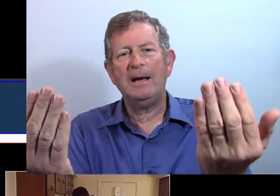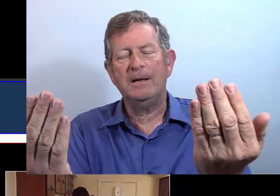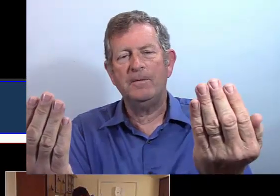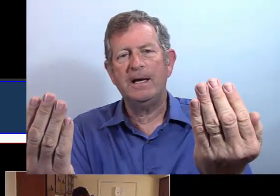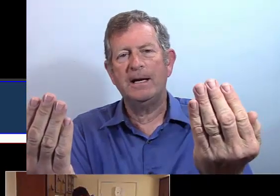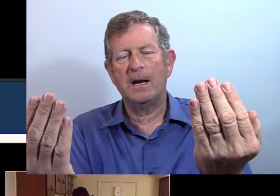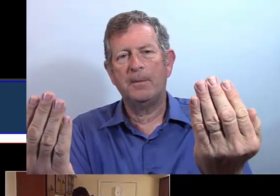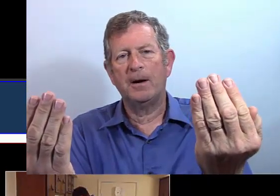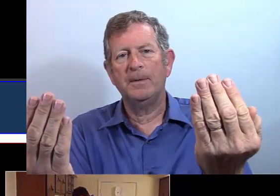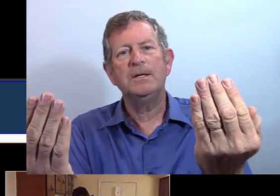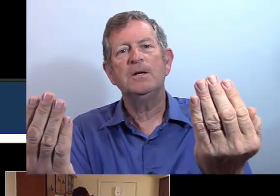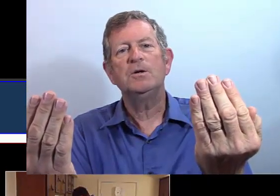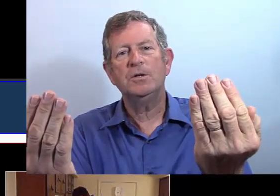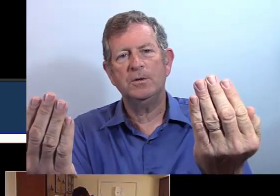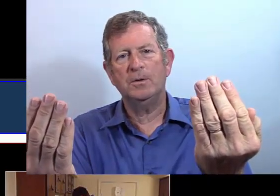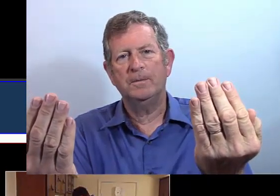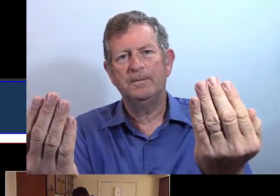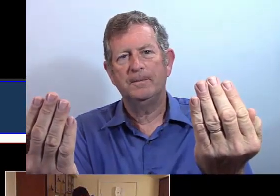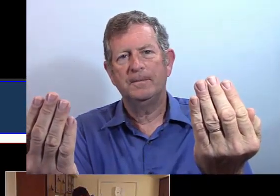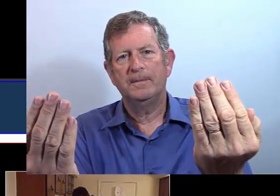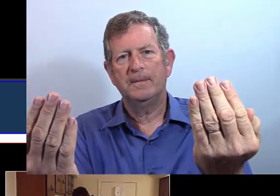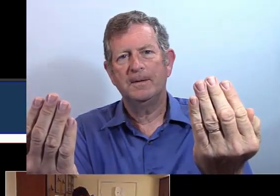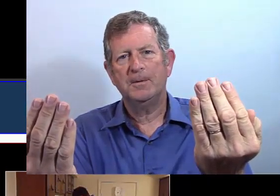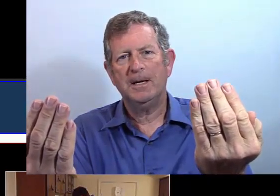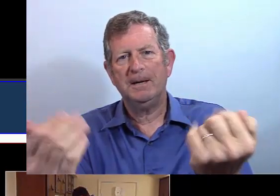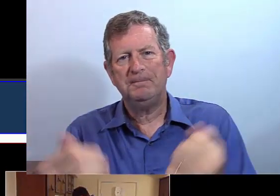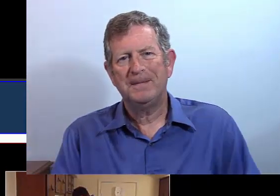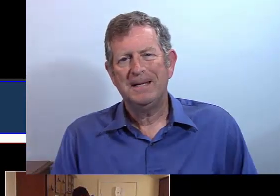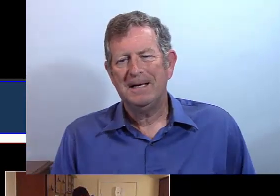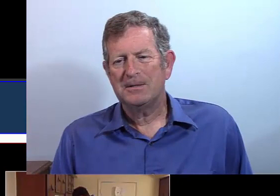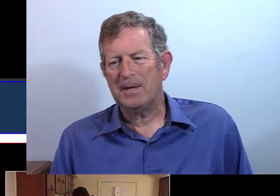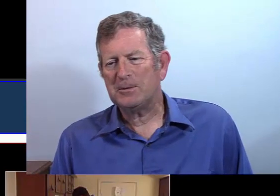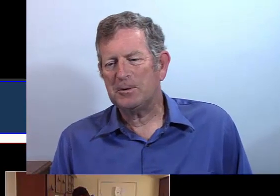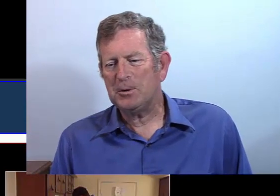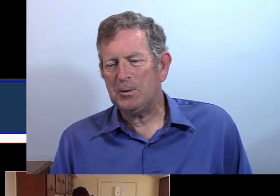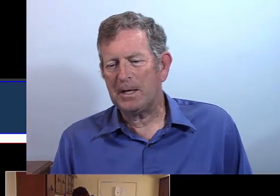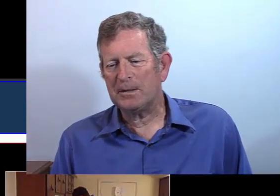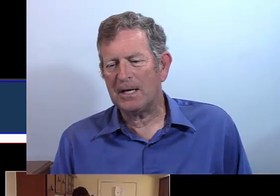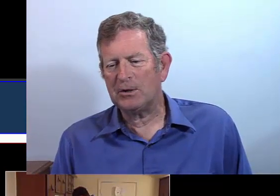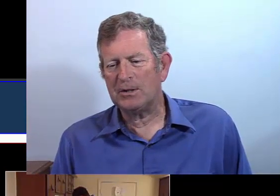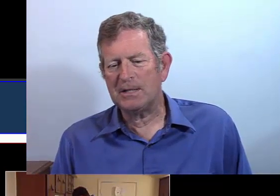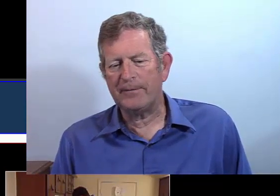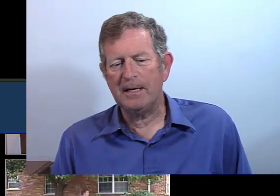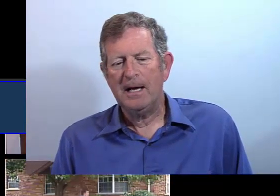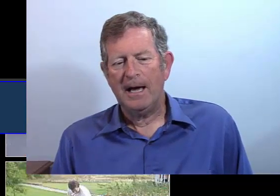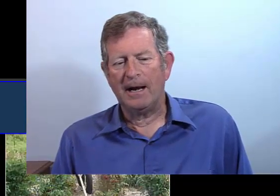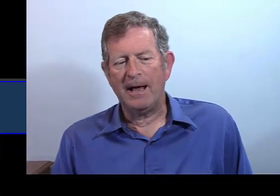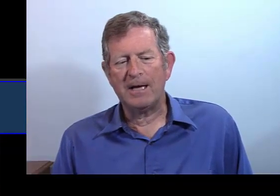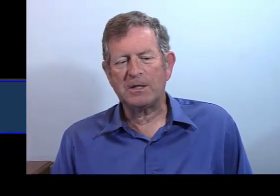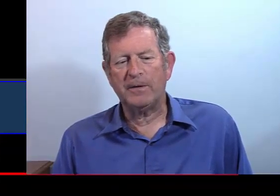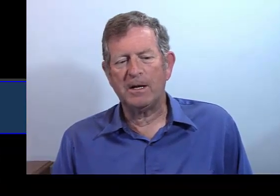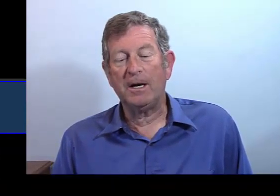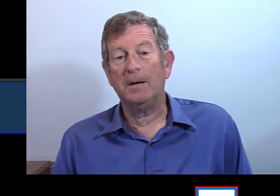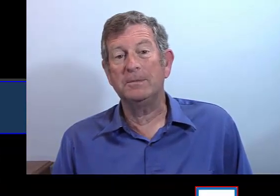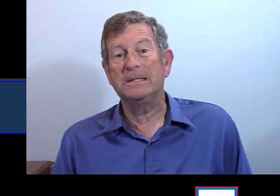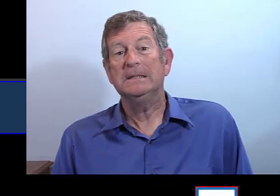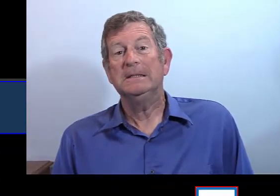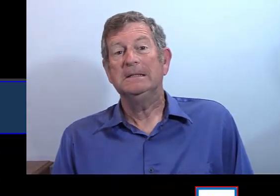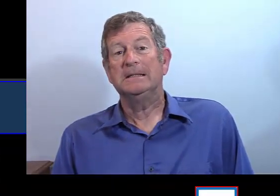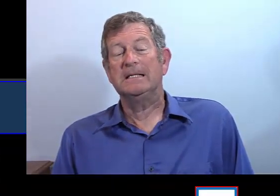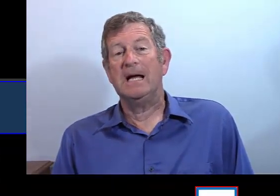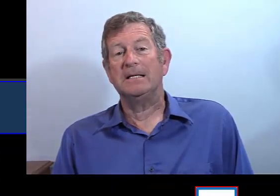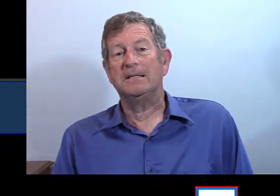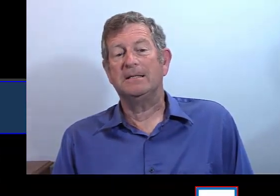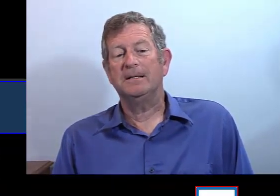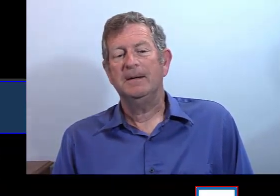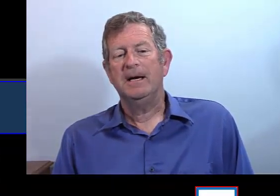and I live in an apartment too. Okay? So that's what you're doing in section 7. And last of all